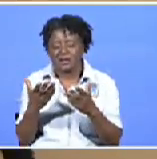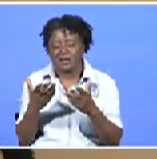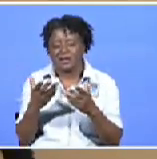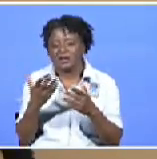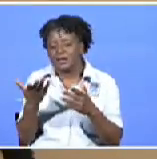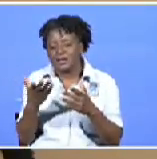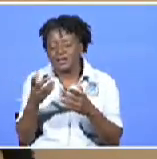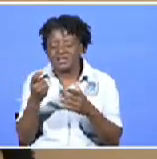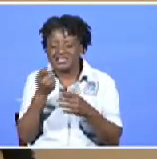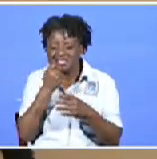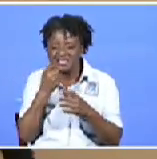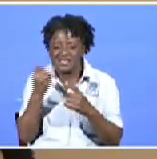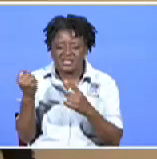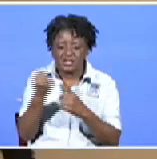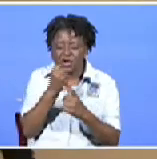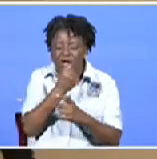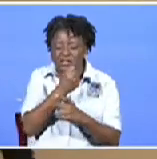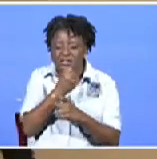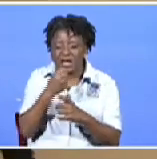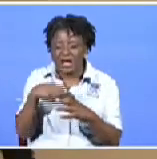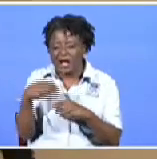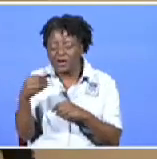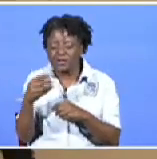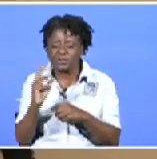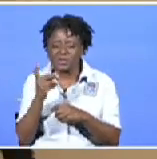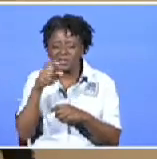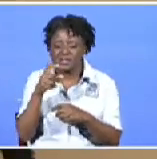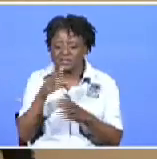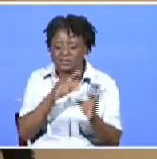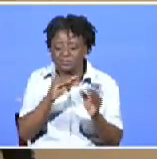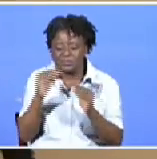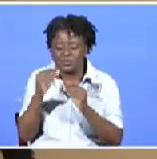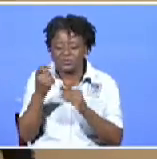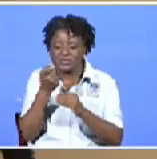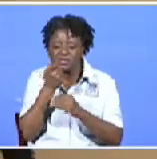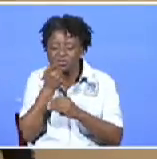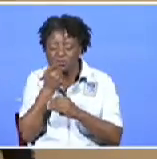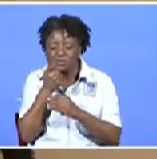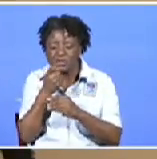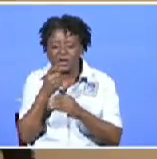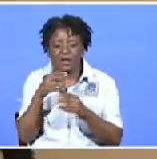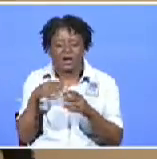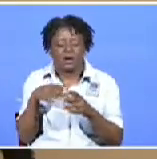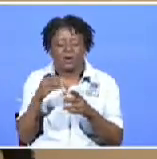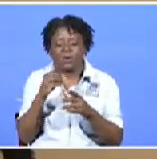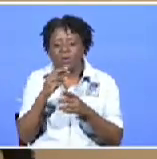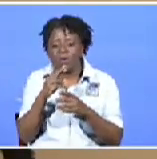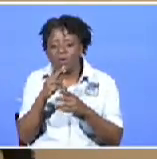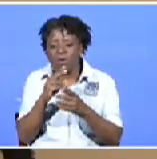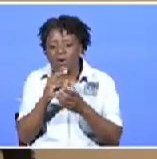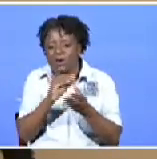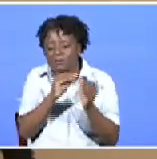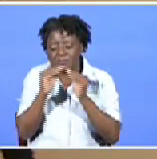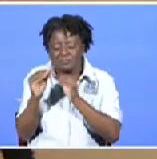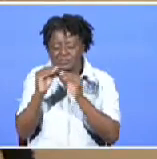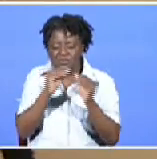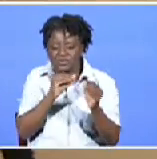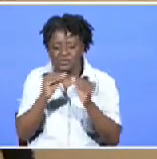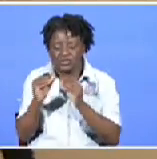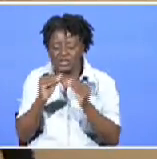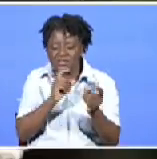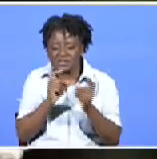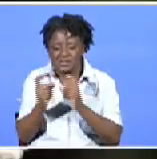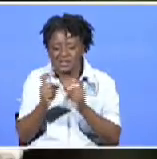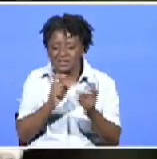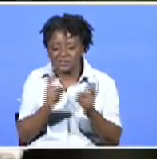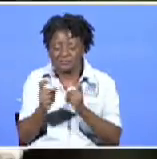been knocked out and we have to reposition the teeth or actually remove the tooth altogether and have to restore the mouth back to its natural